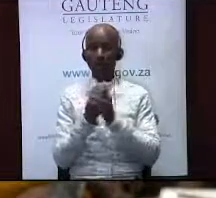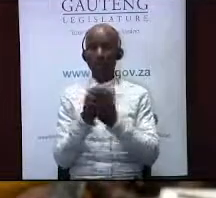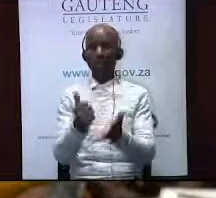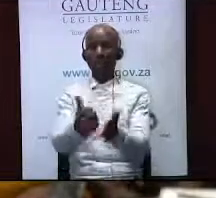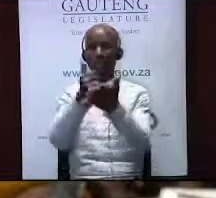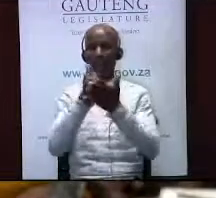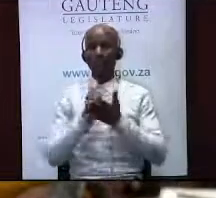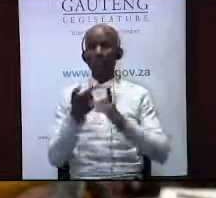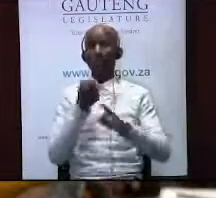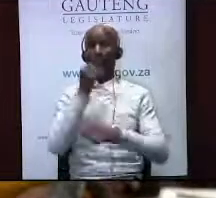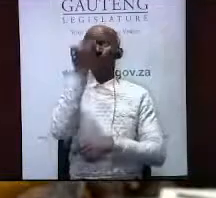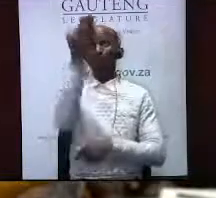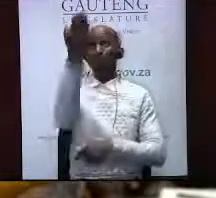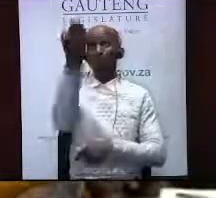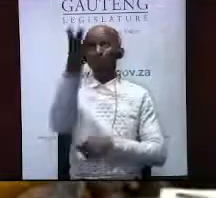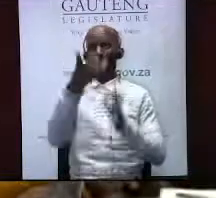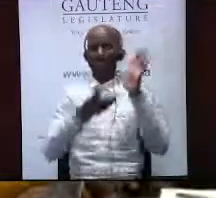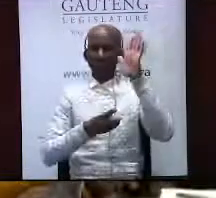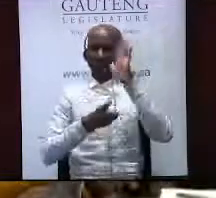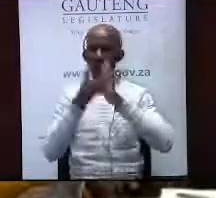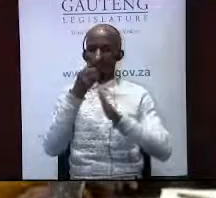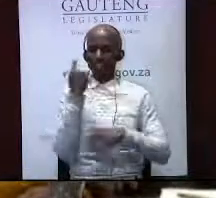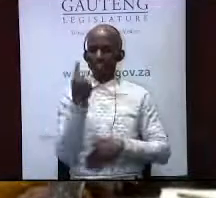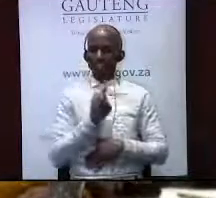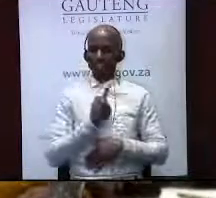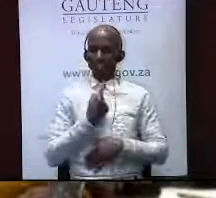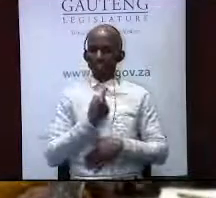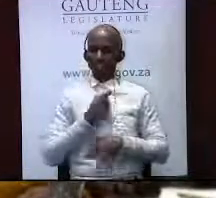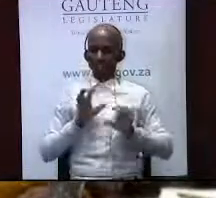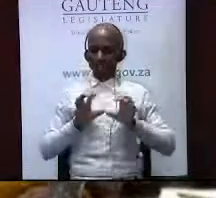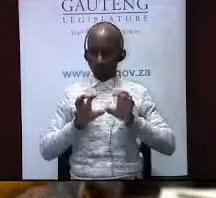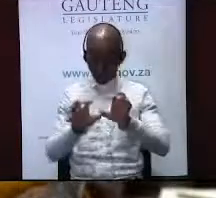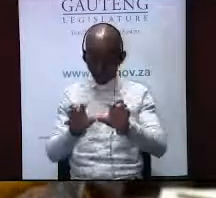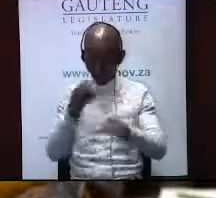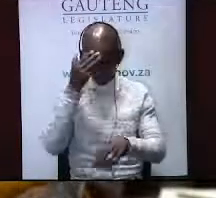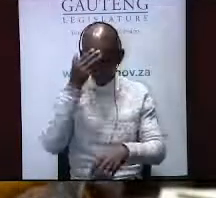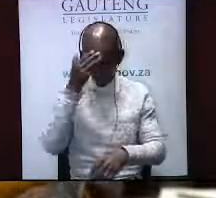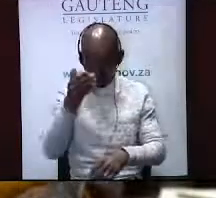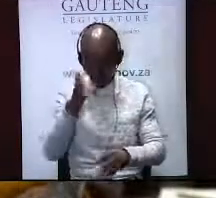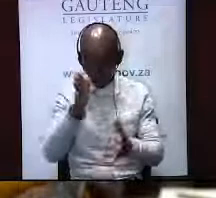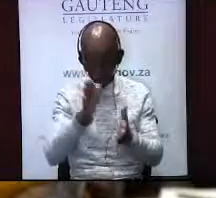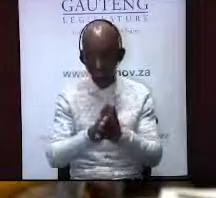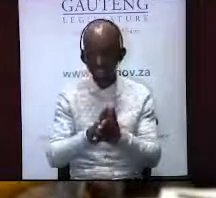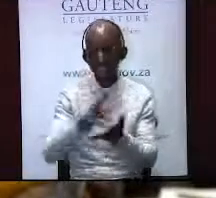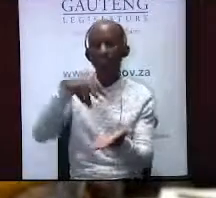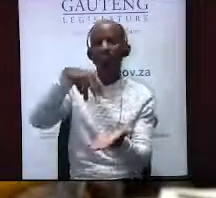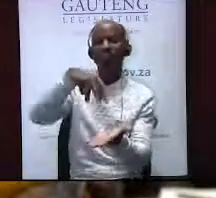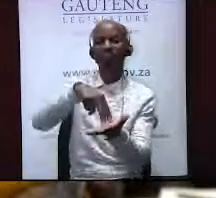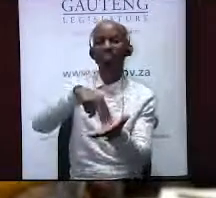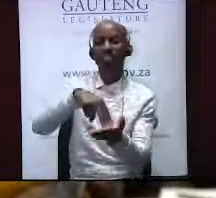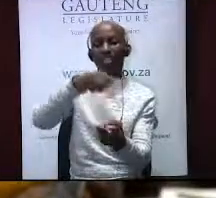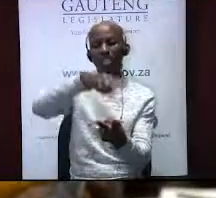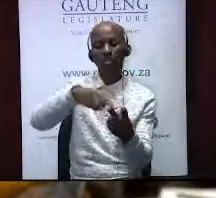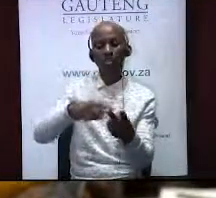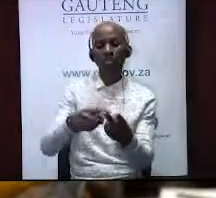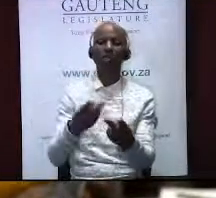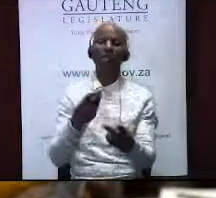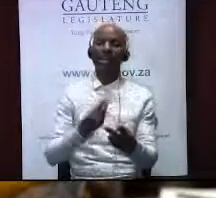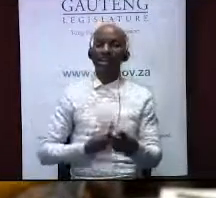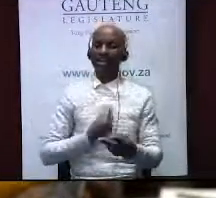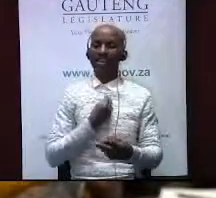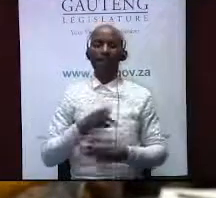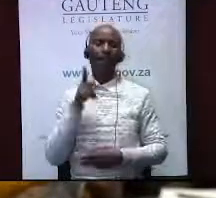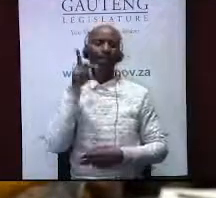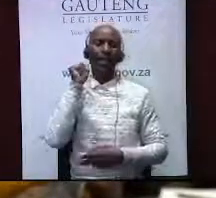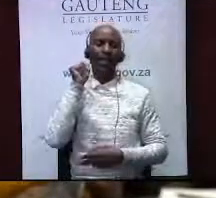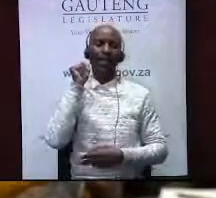God, to develop myself, to push forward, and to raise up two young men that